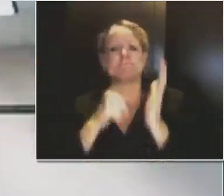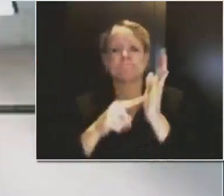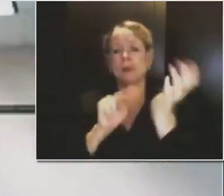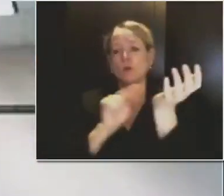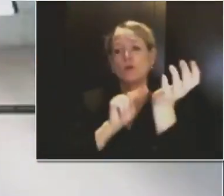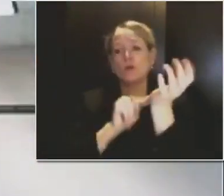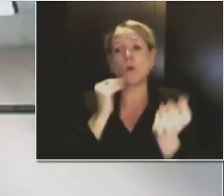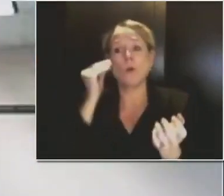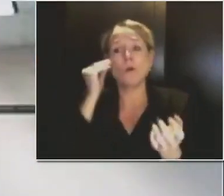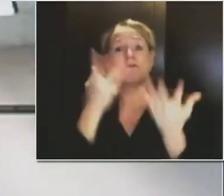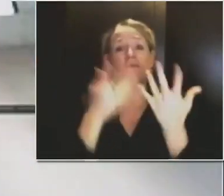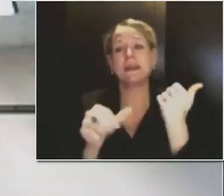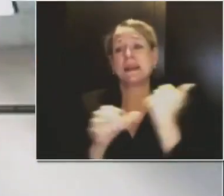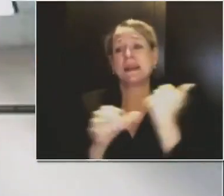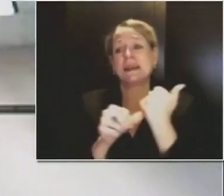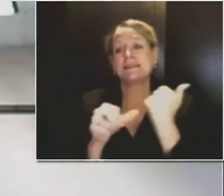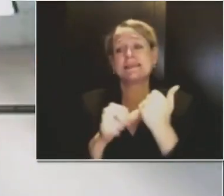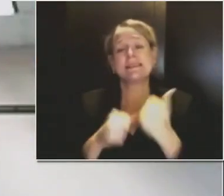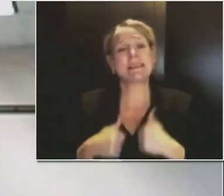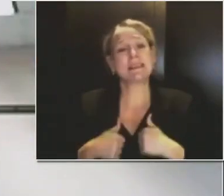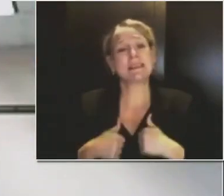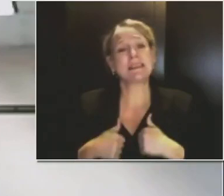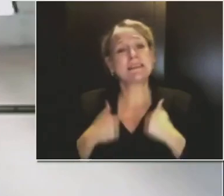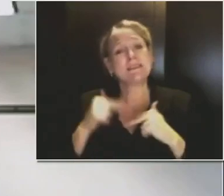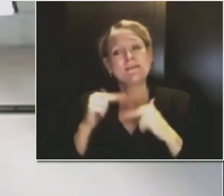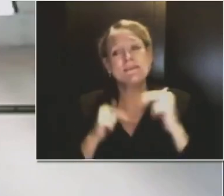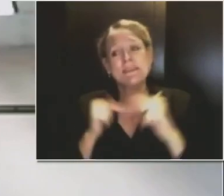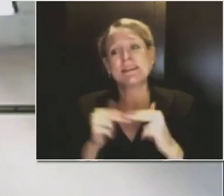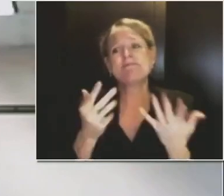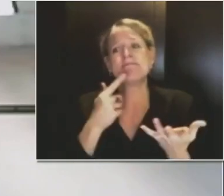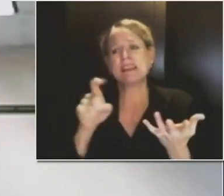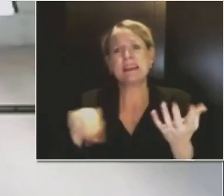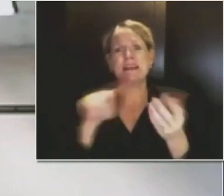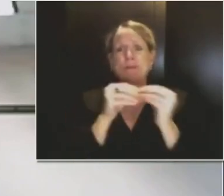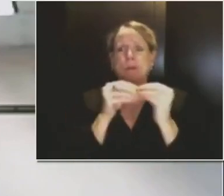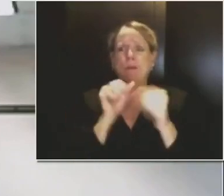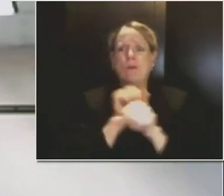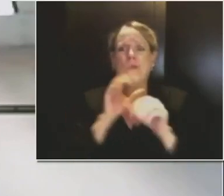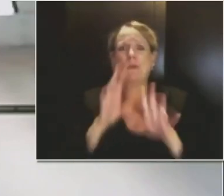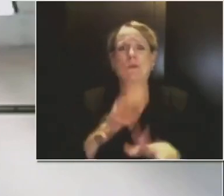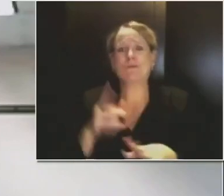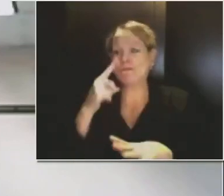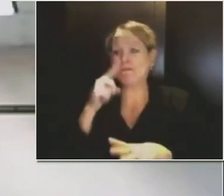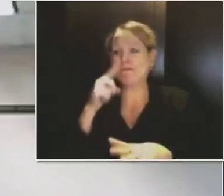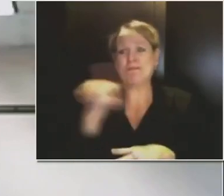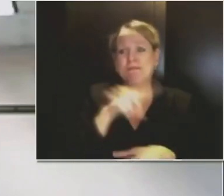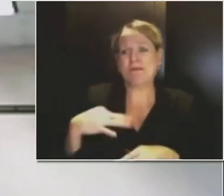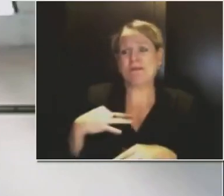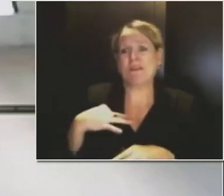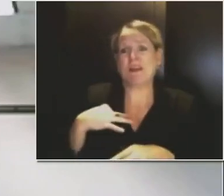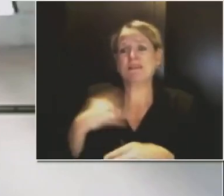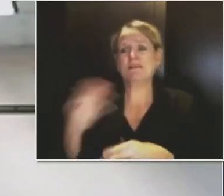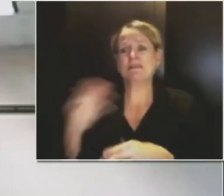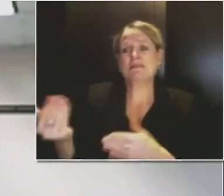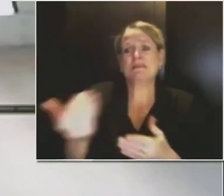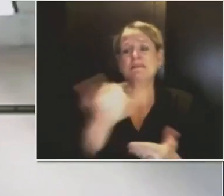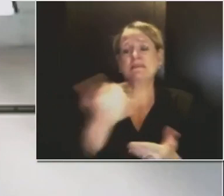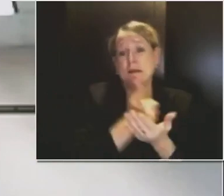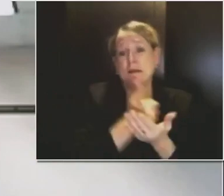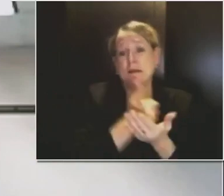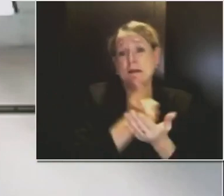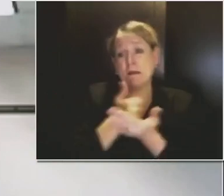why we all have to link arms and take preventive measures, because I wear this mask for that